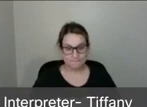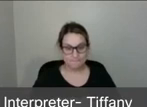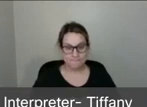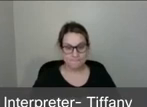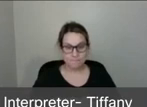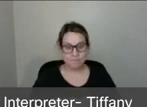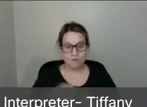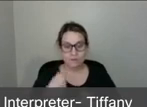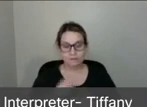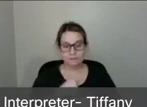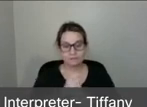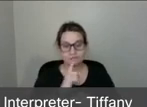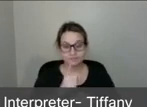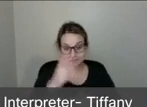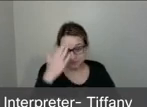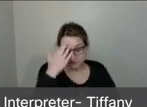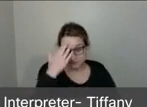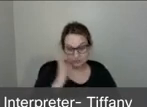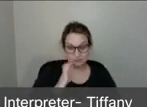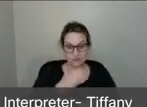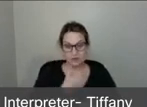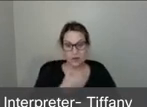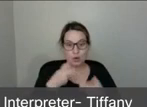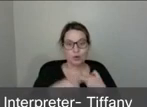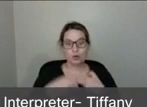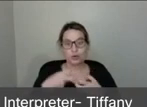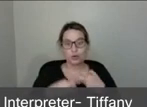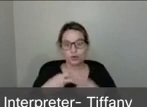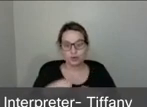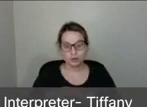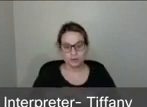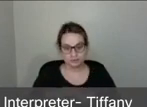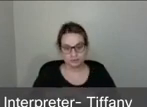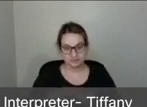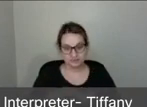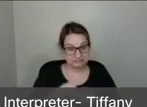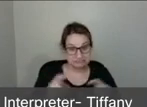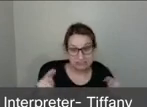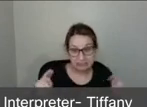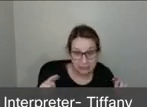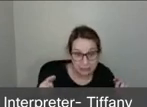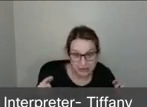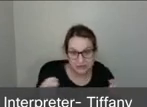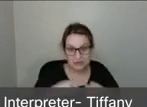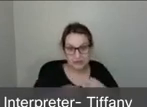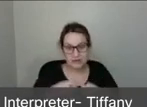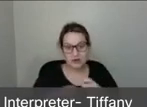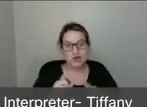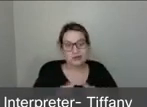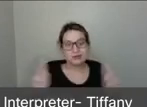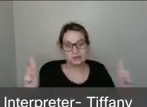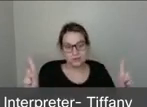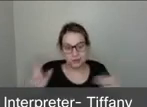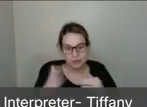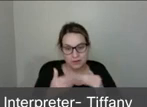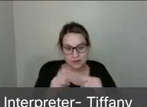to make sure that, you know, our issues, whether, you know, nonpartisan issues, are completely different